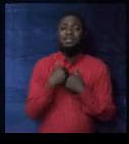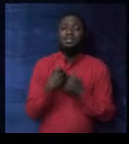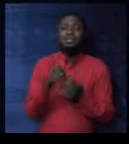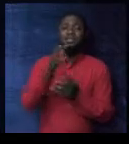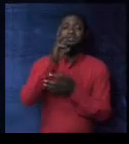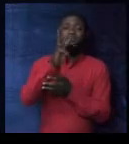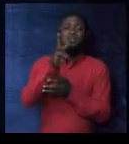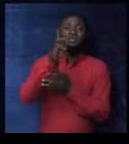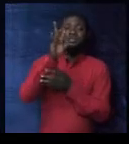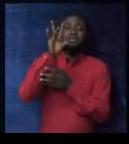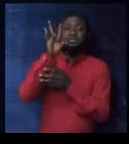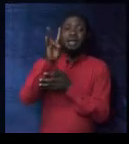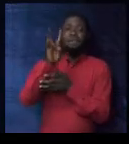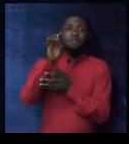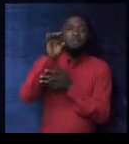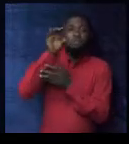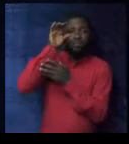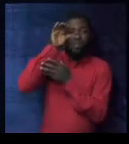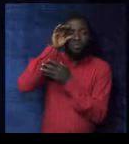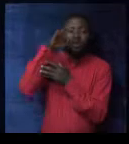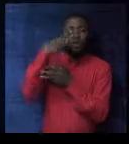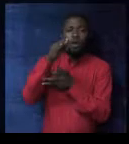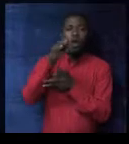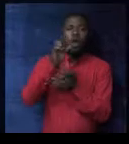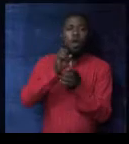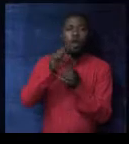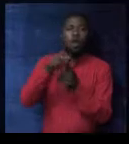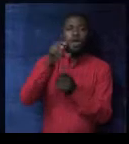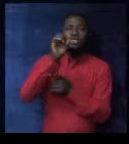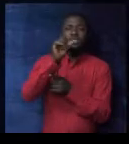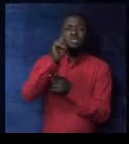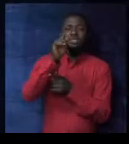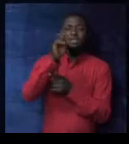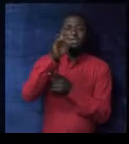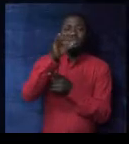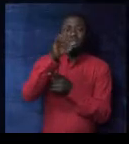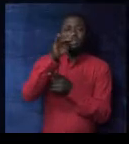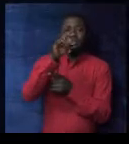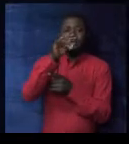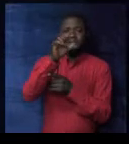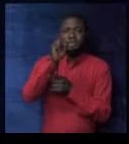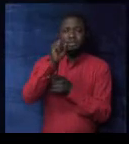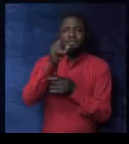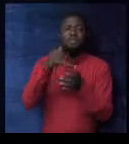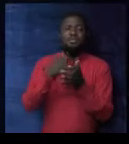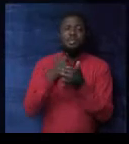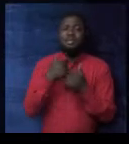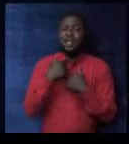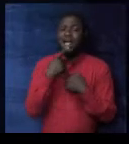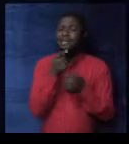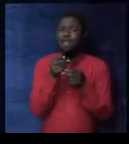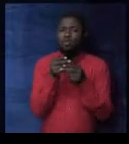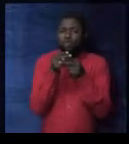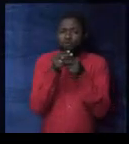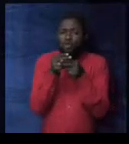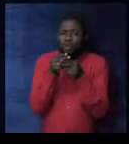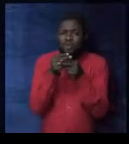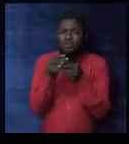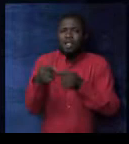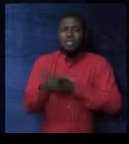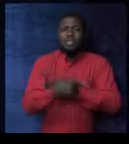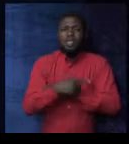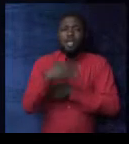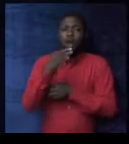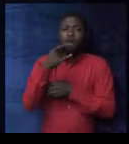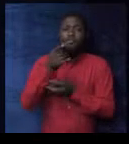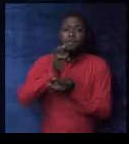or satellites. You can see 67 moons or satellites. It has the shortest day of the